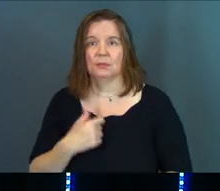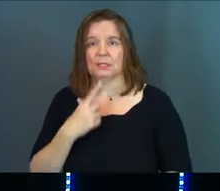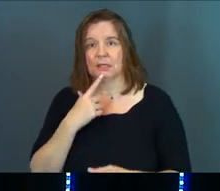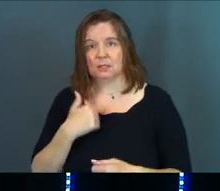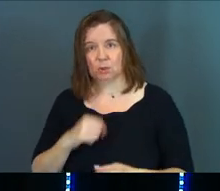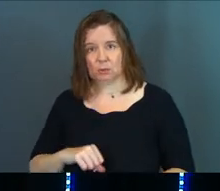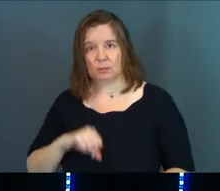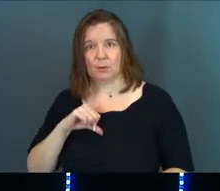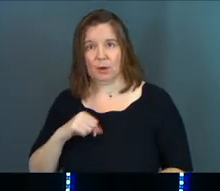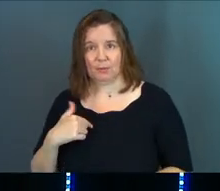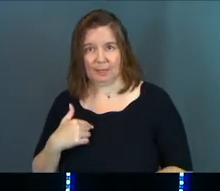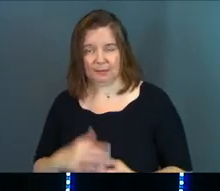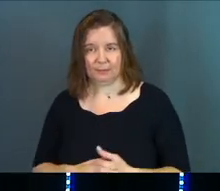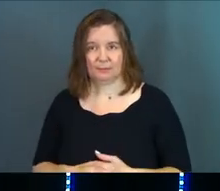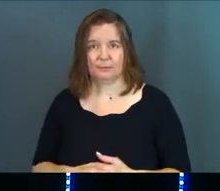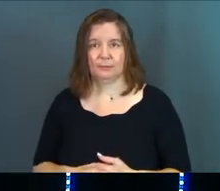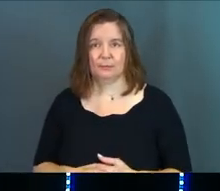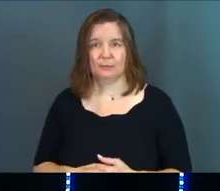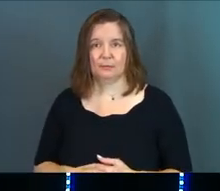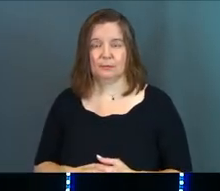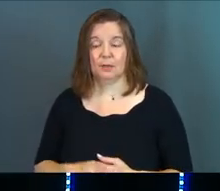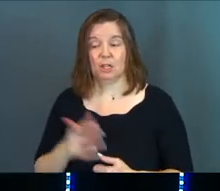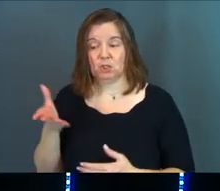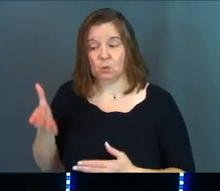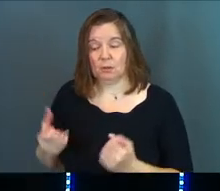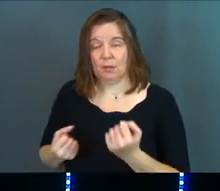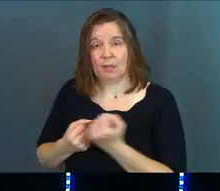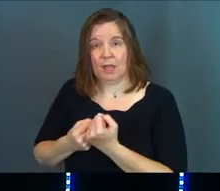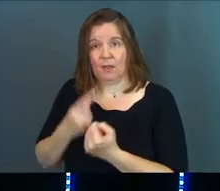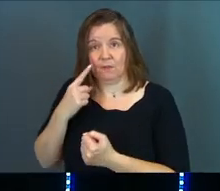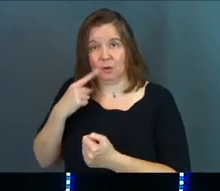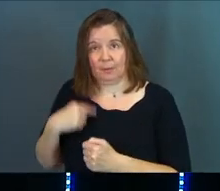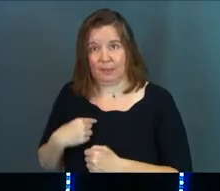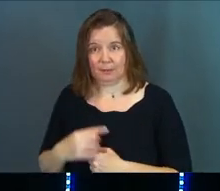told me she was proud of me. And she was there for me.